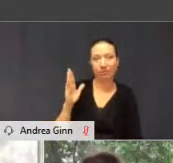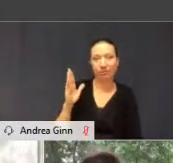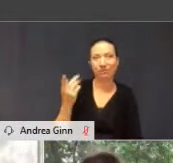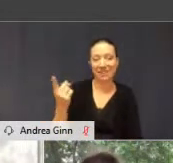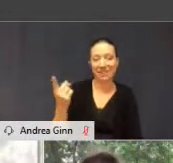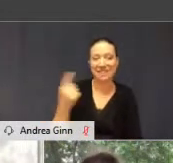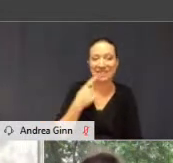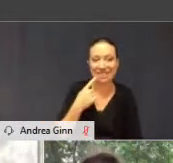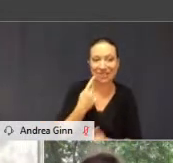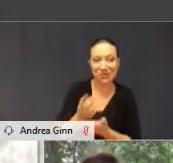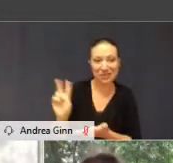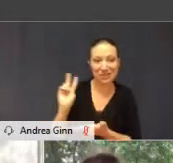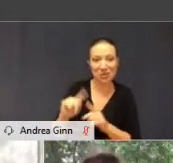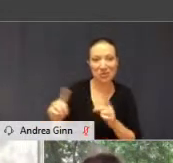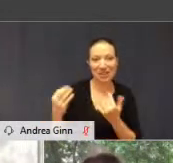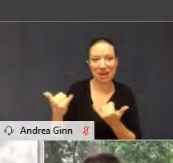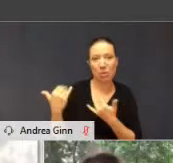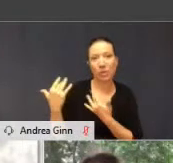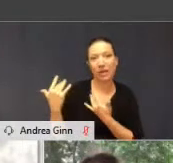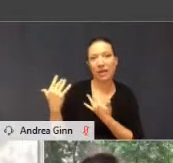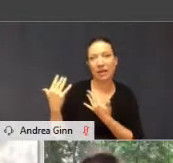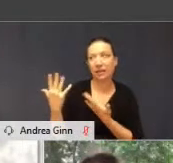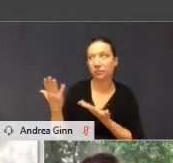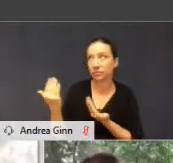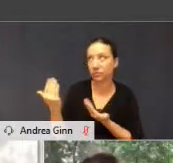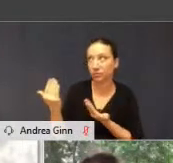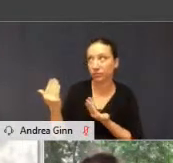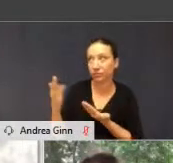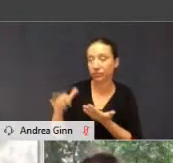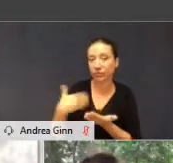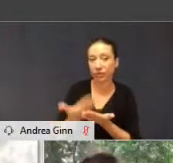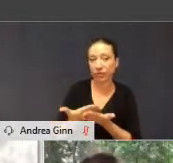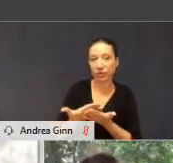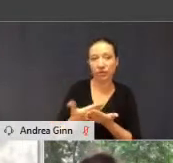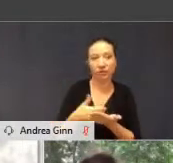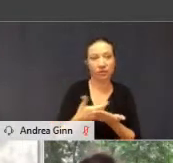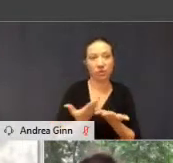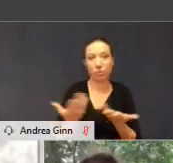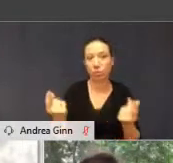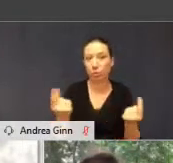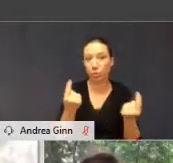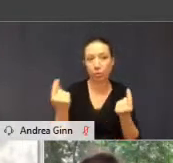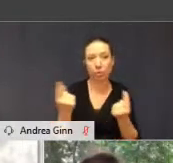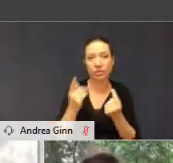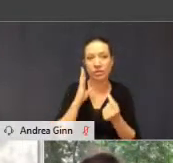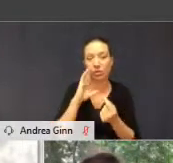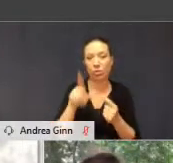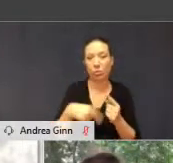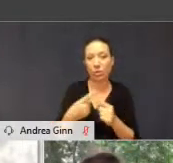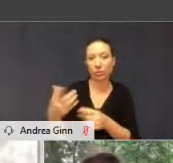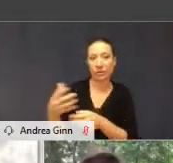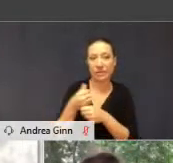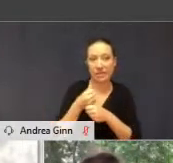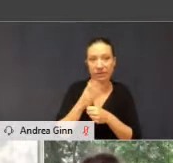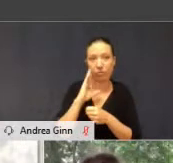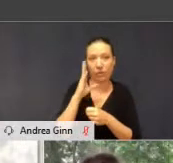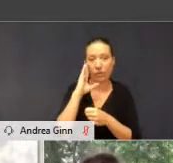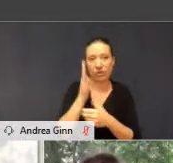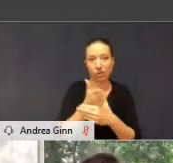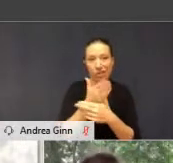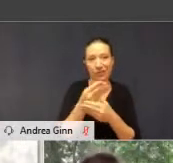but we are still waiting to see that. So we will make sure to share that with you all as soon as we see what they put